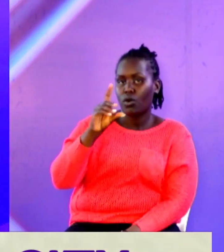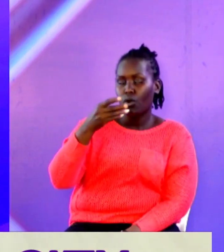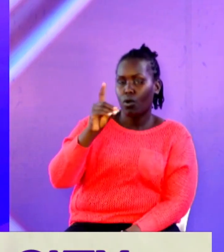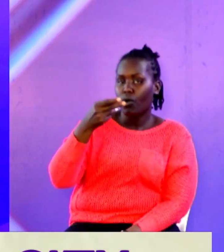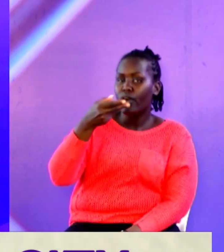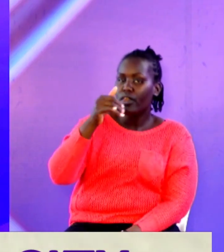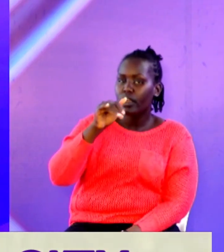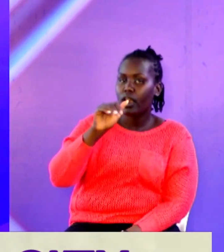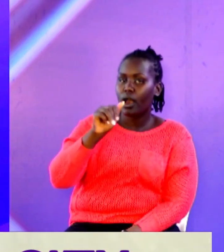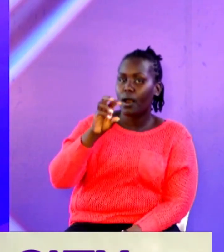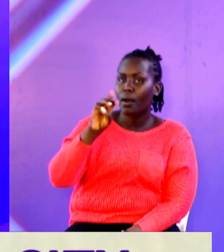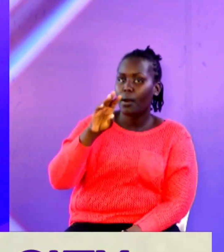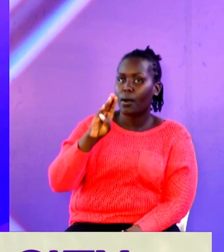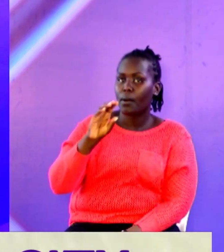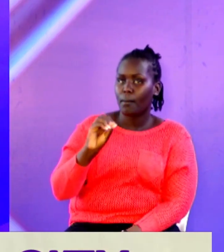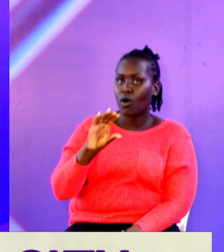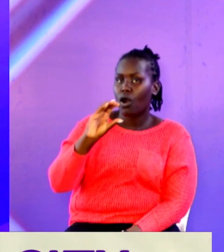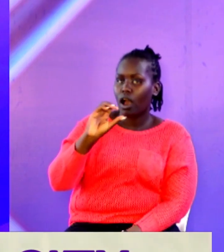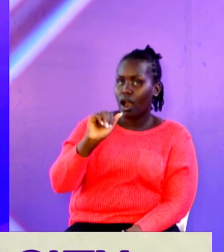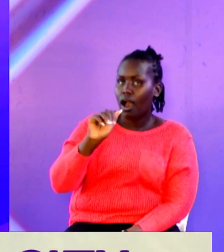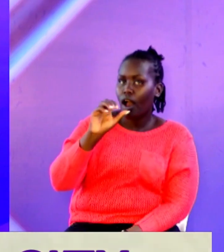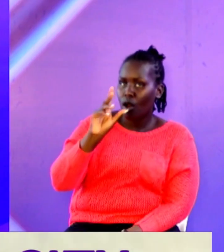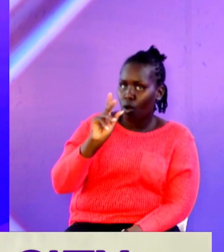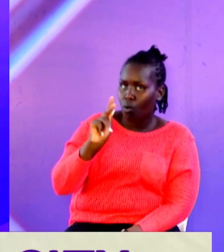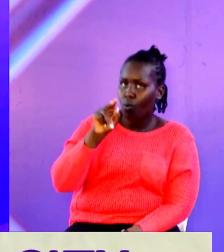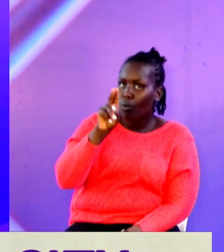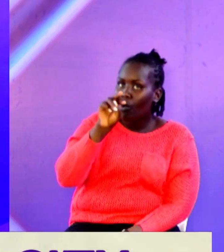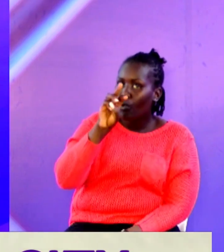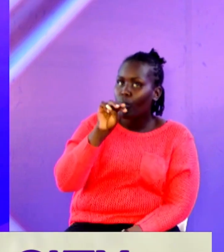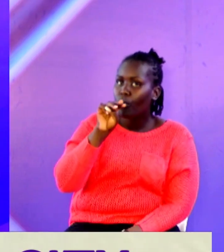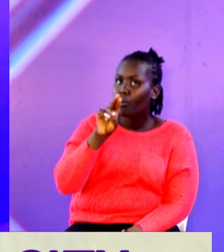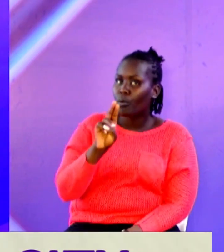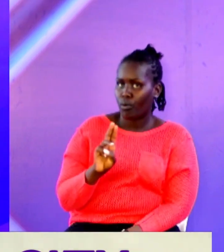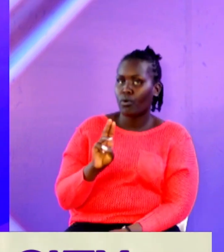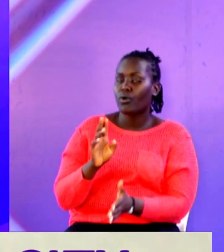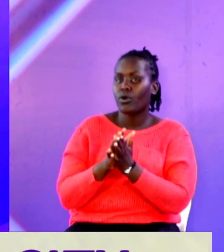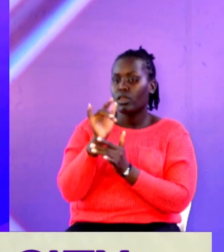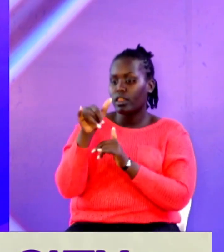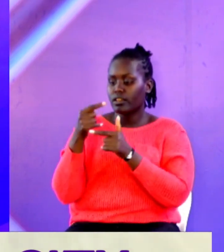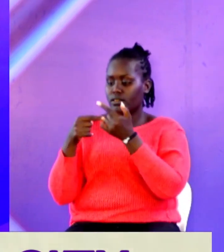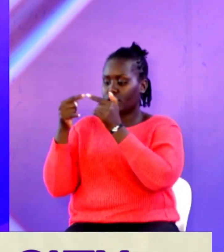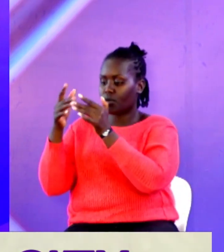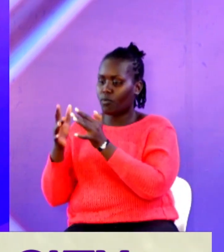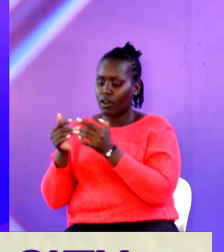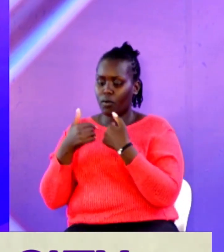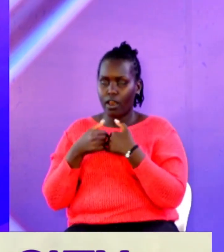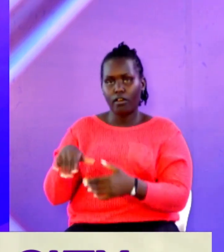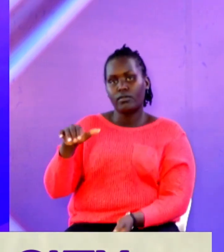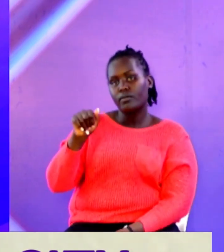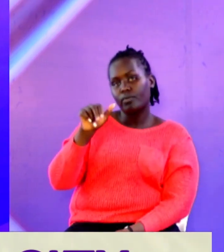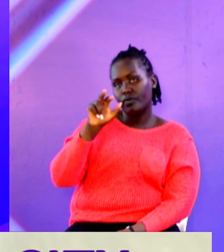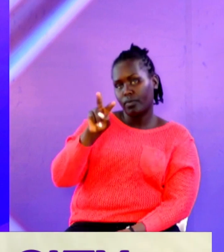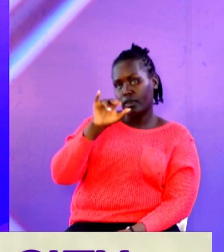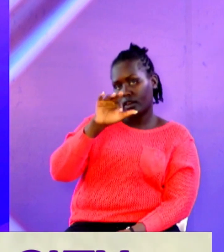course, Akumu, Abuya, and that is the winger now. And we have Avire. Then